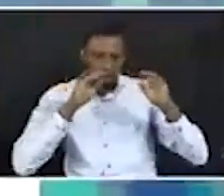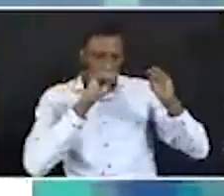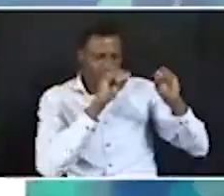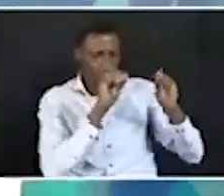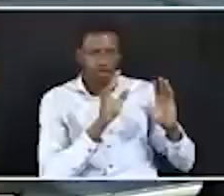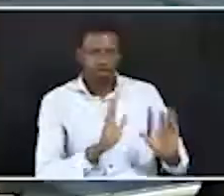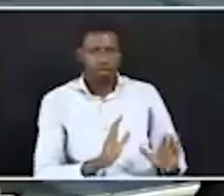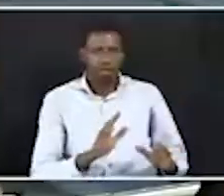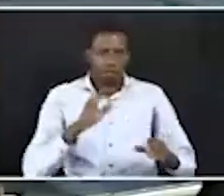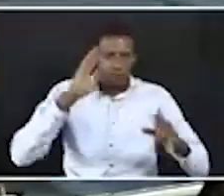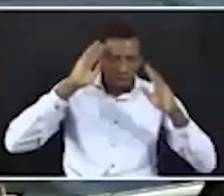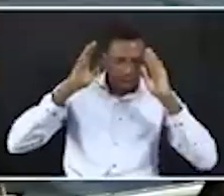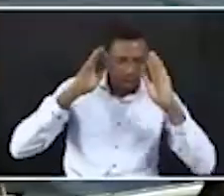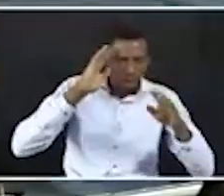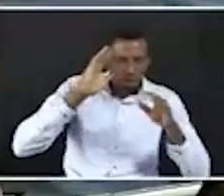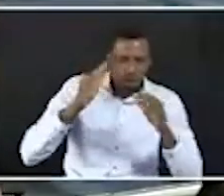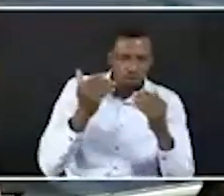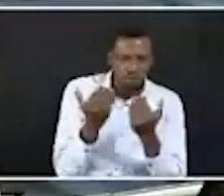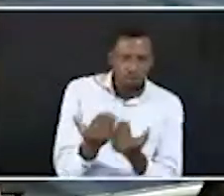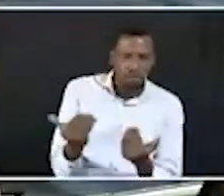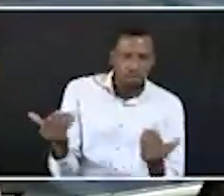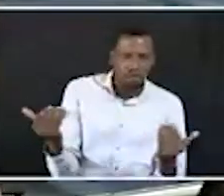Hello, teacher. Hello, children.